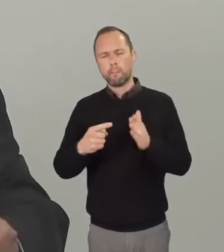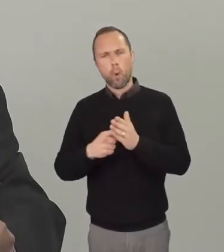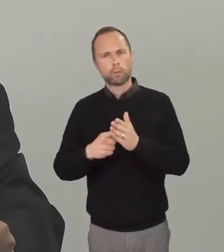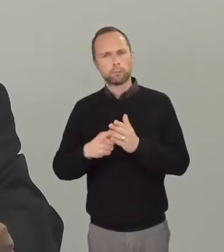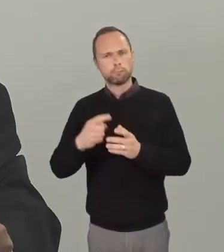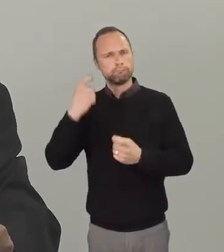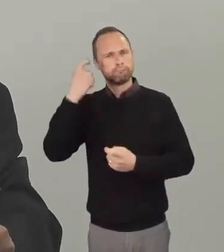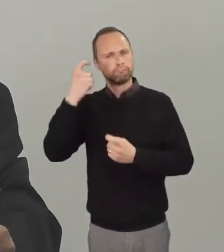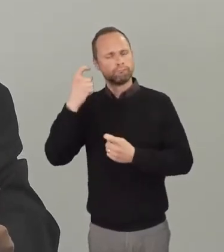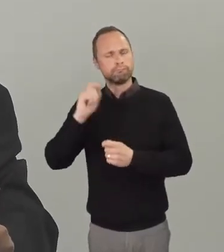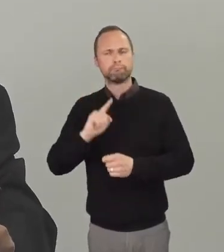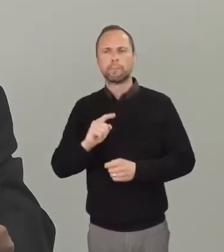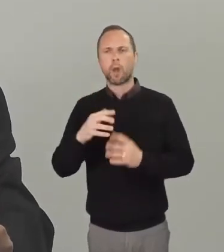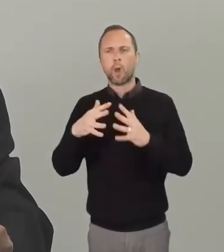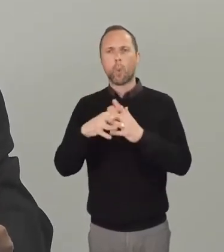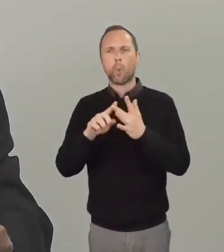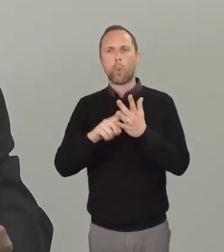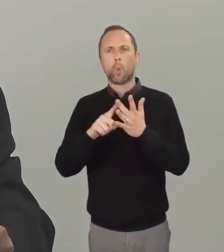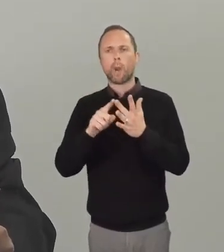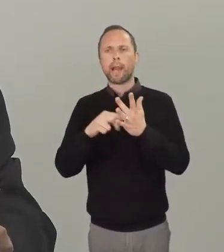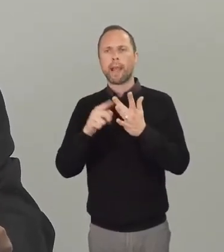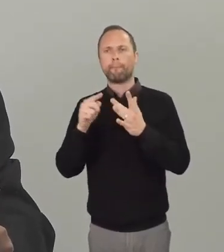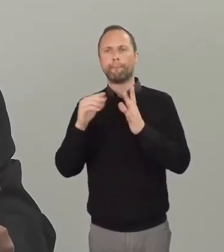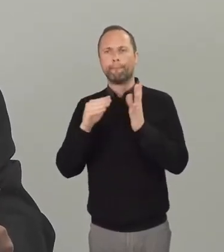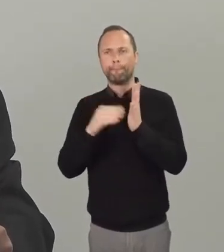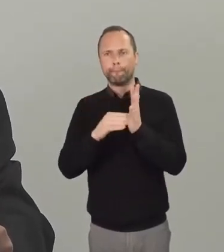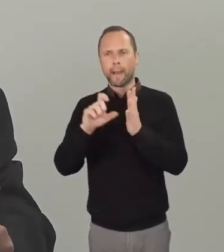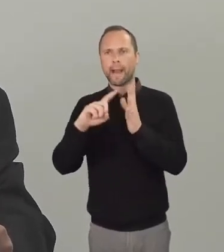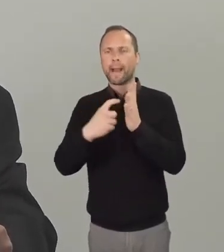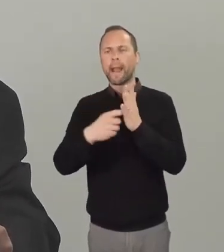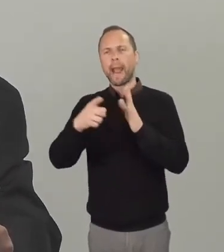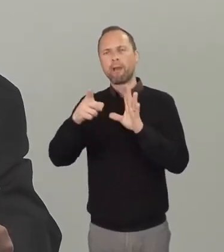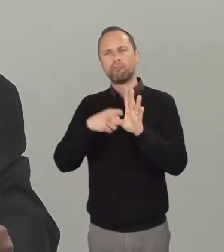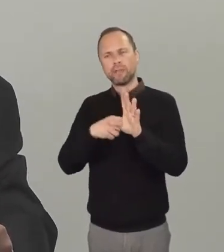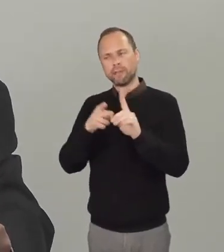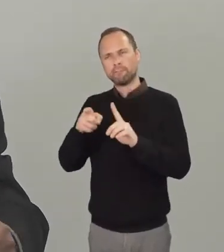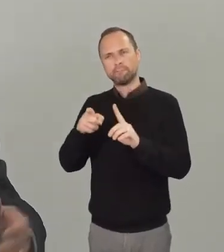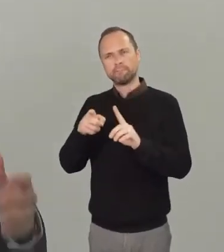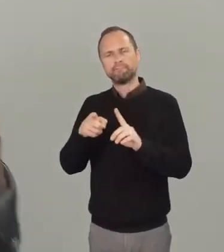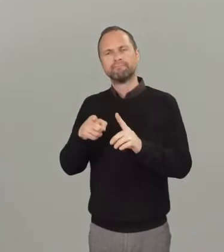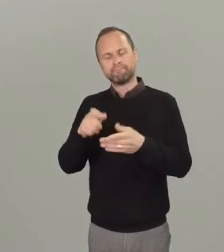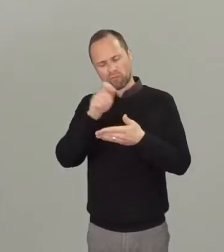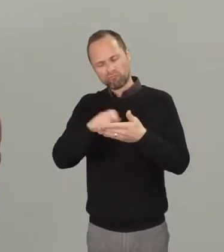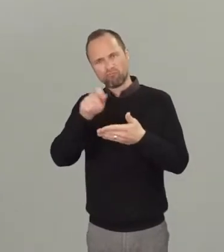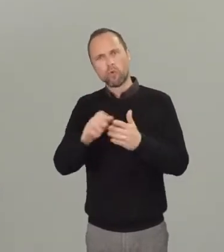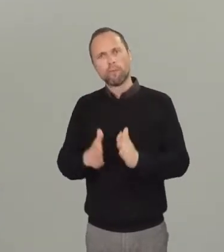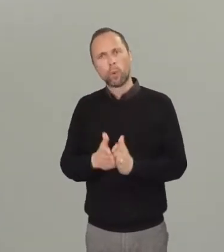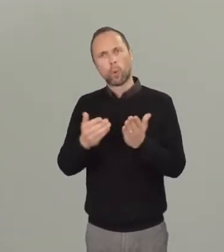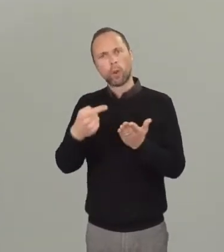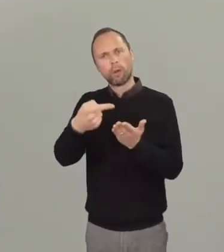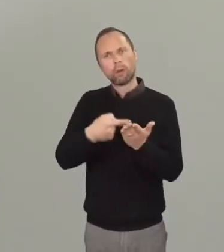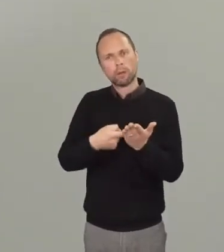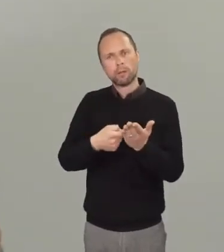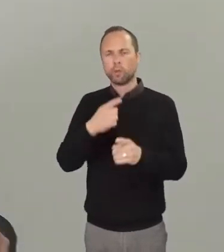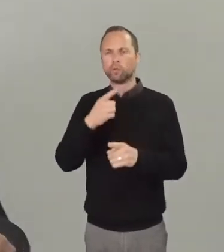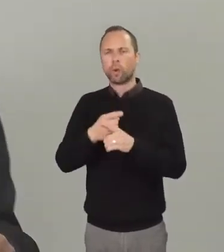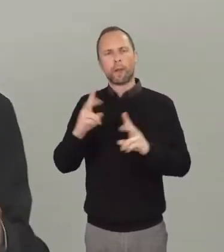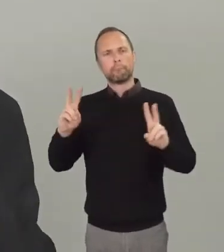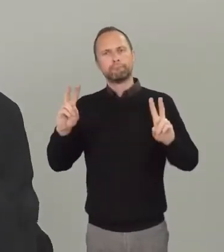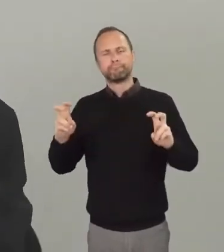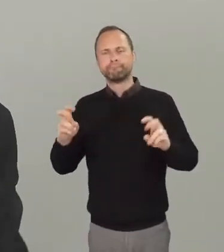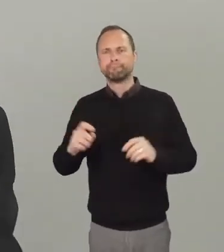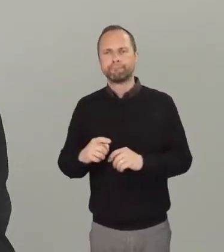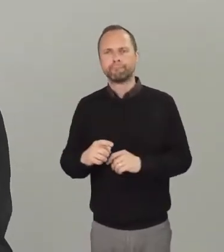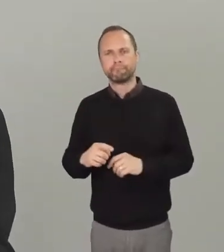William Carey, our founder, once wrote that he hoped the necessity of